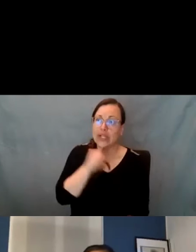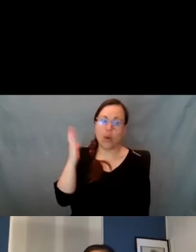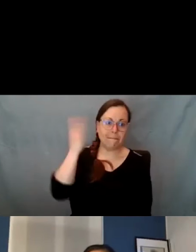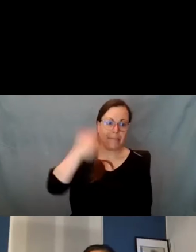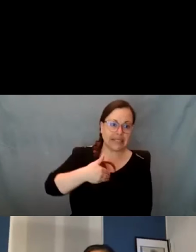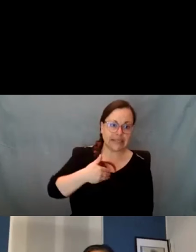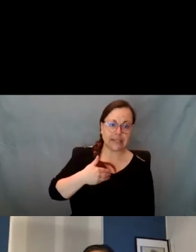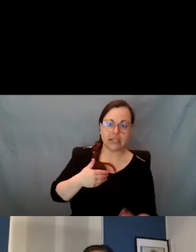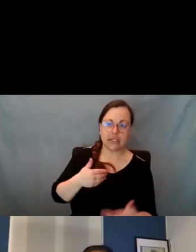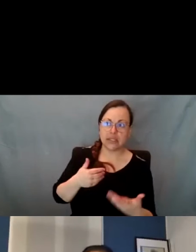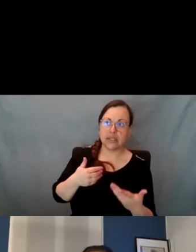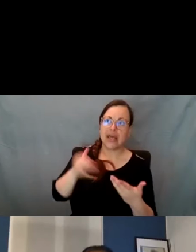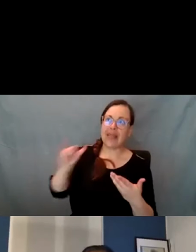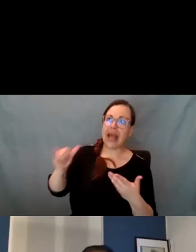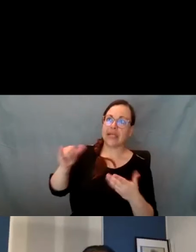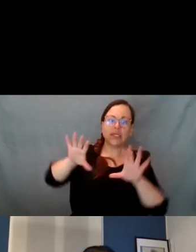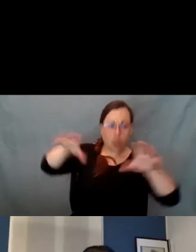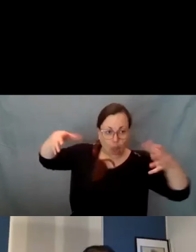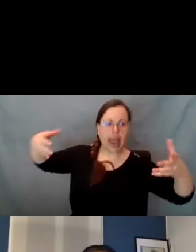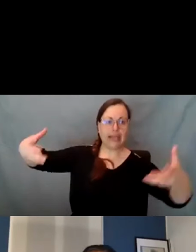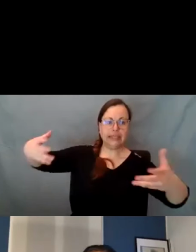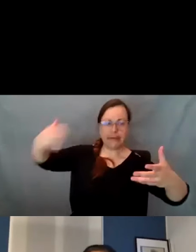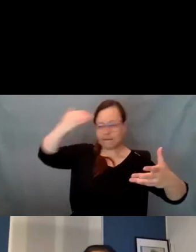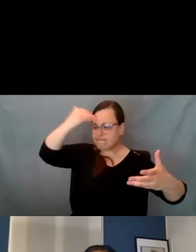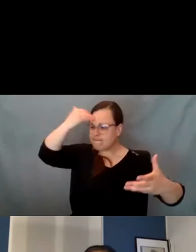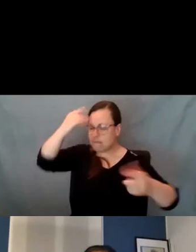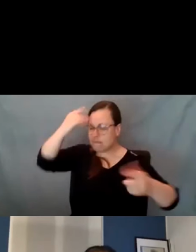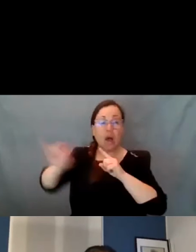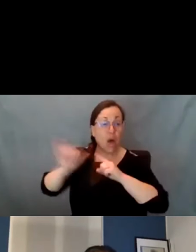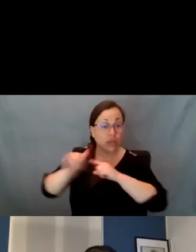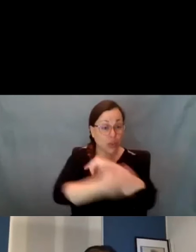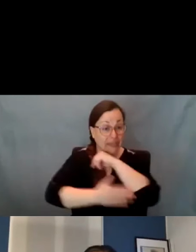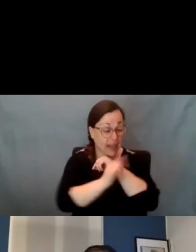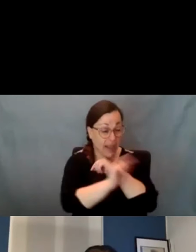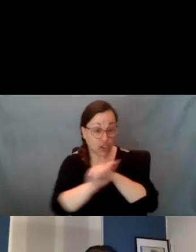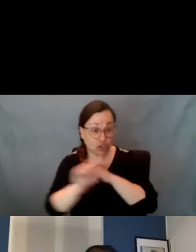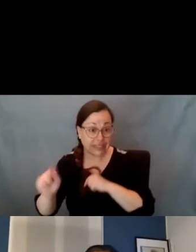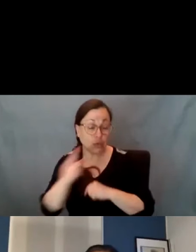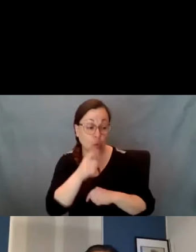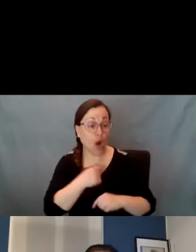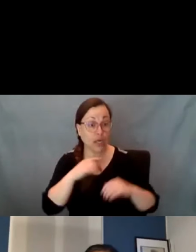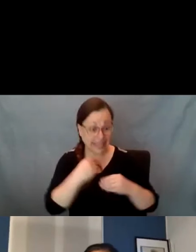collective conscience, but also that the countries that are implementing can learn